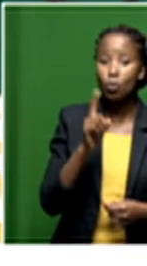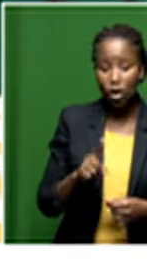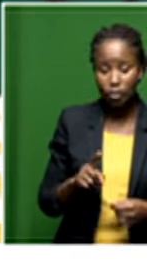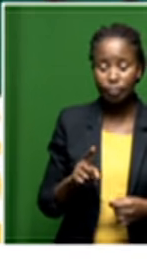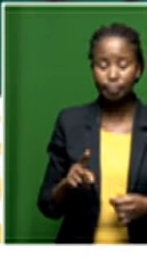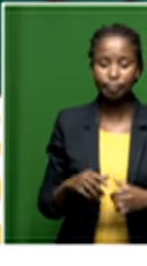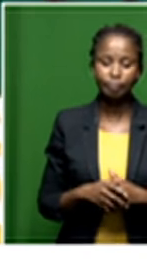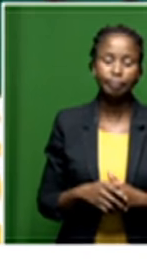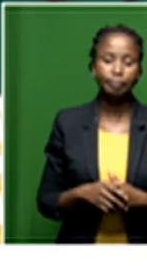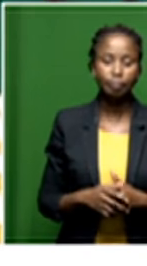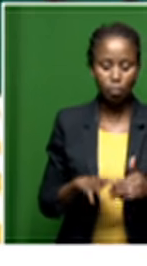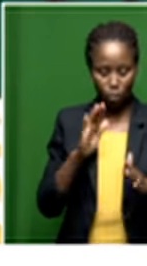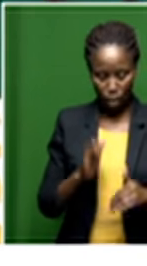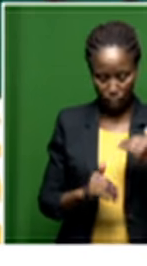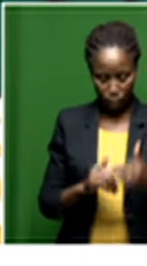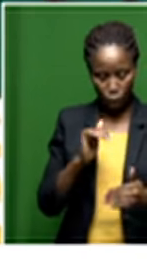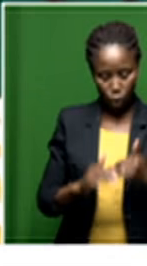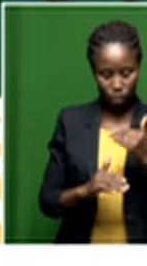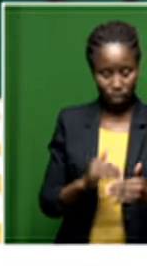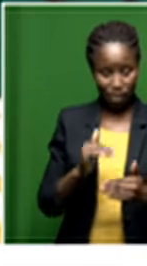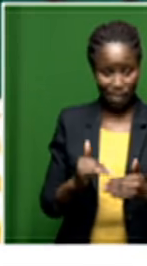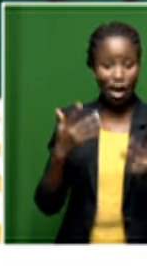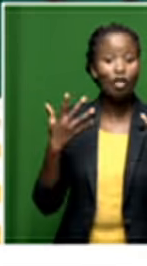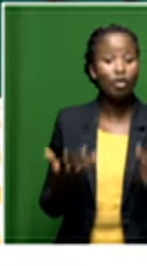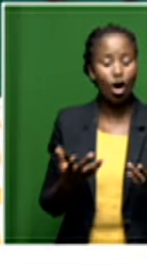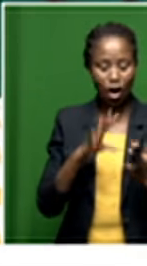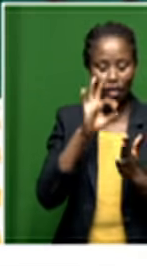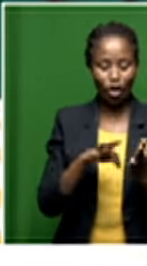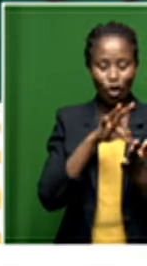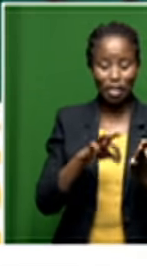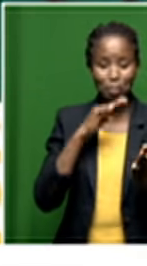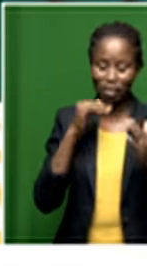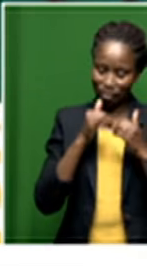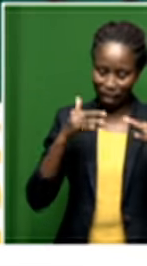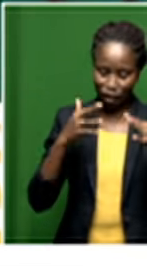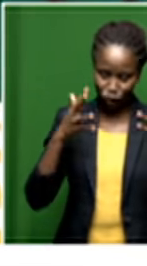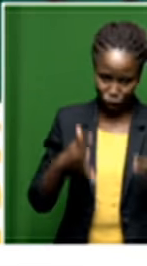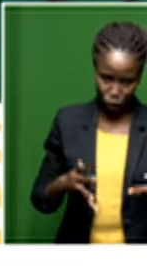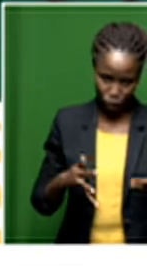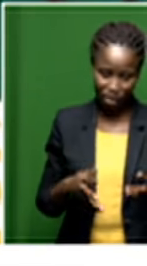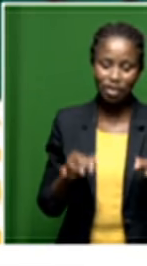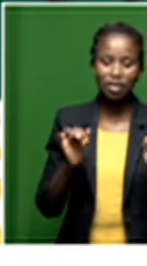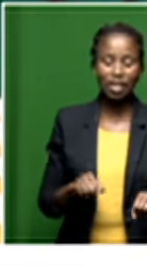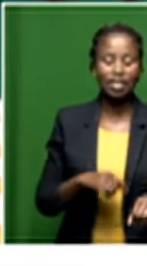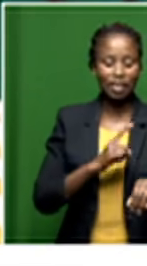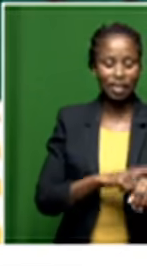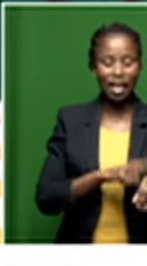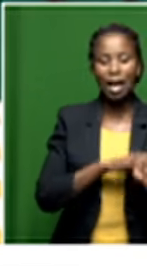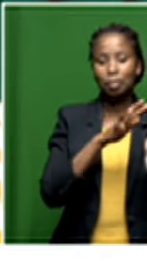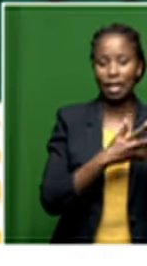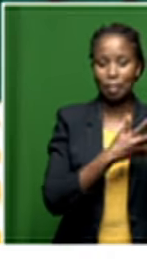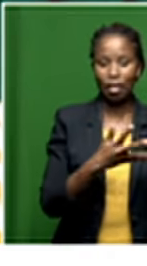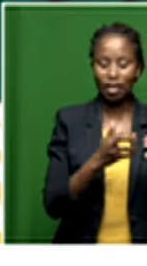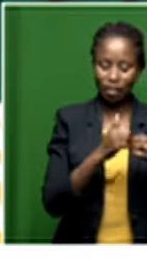processes towards voting kick in. Of course, the timetable had already started, so